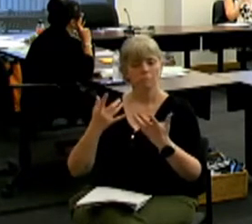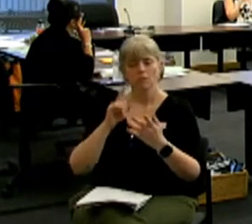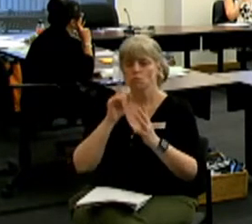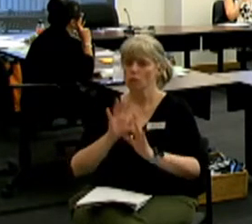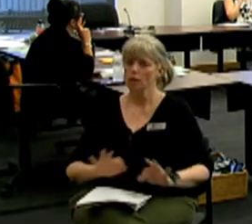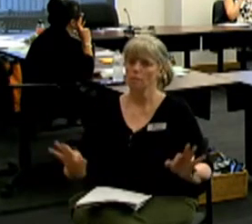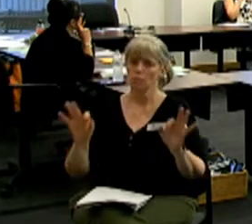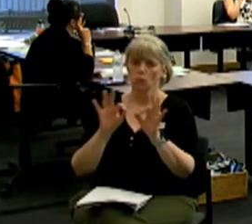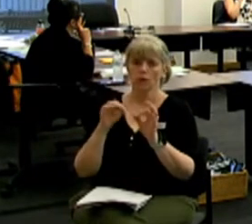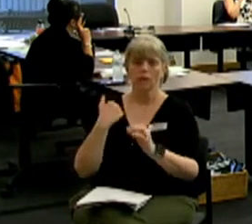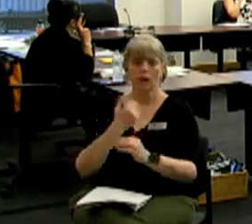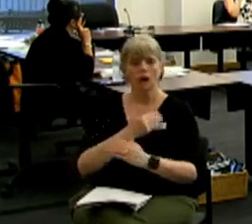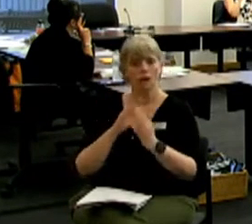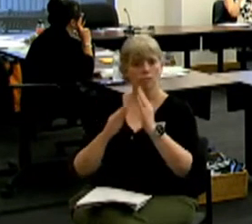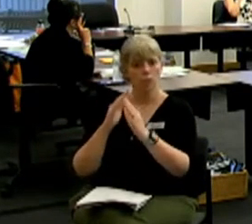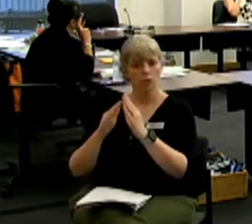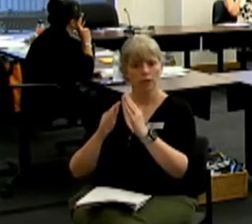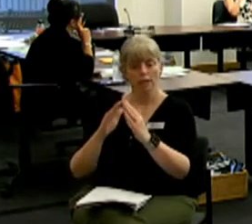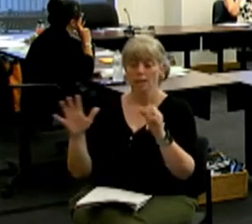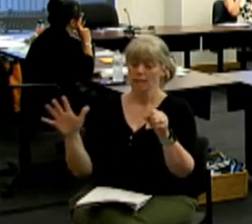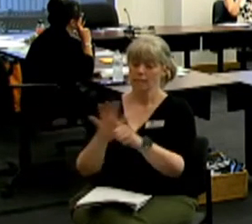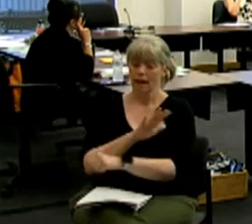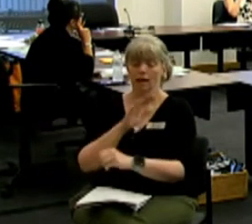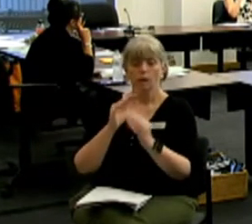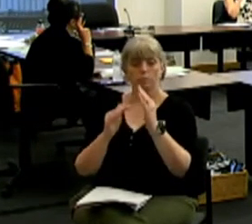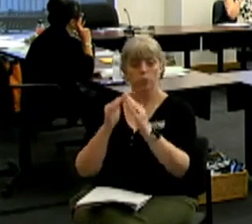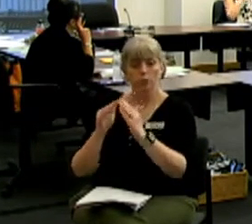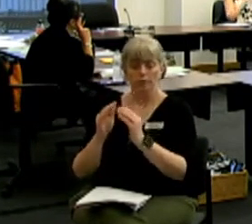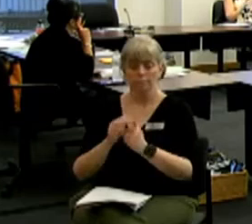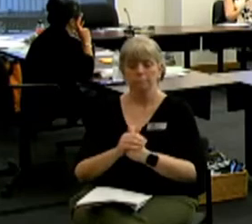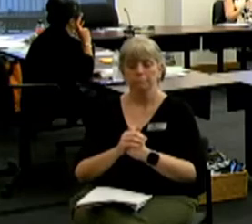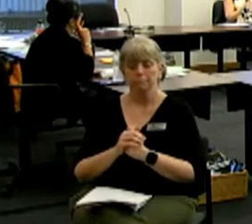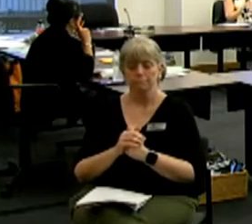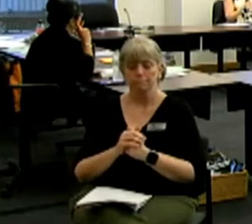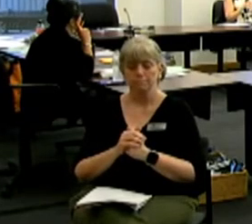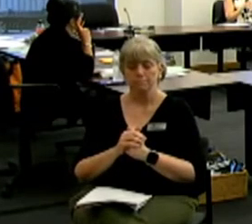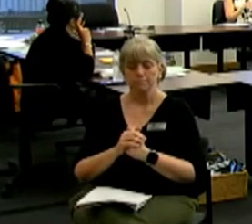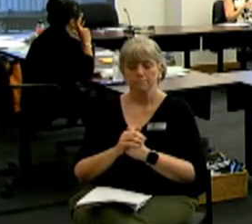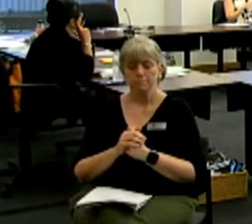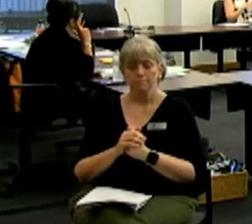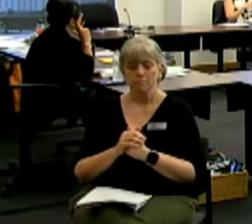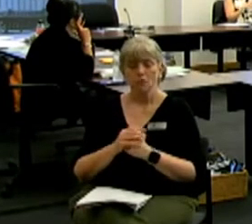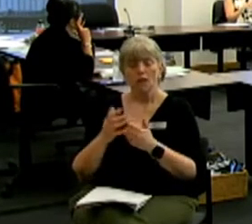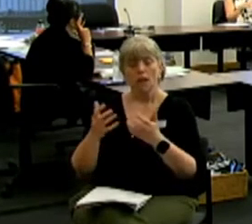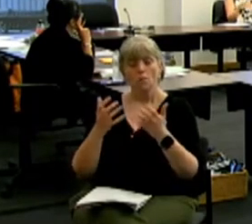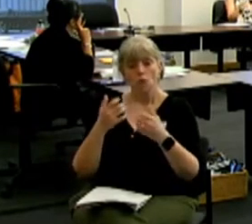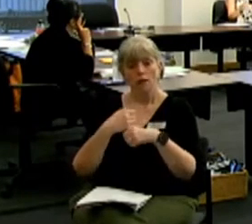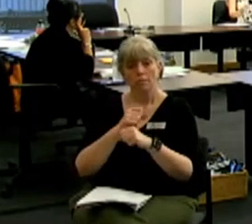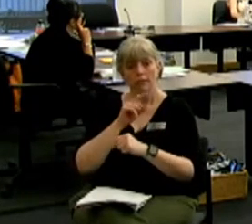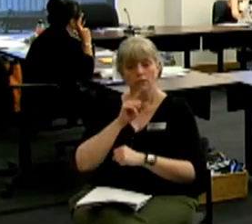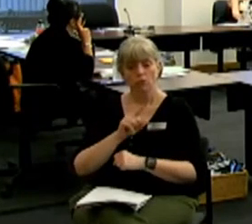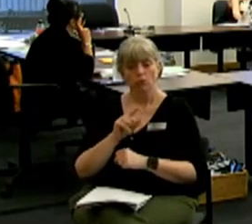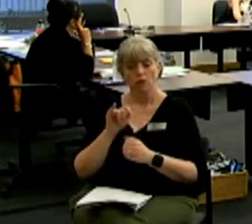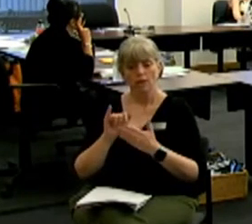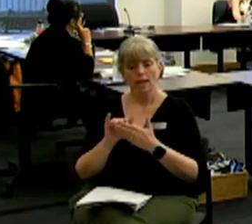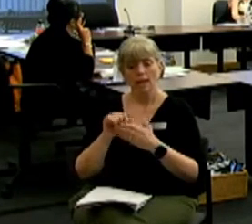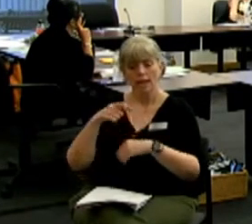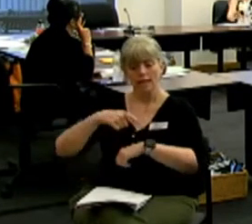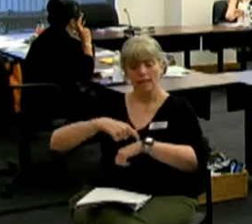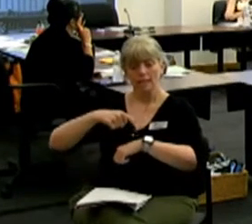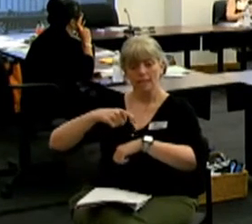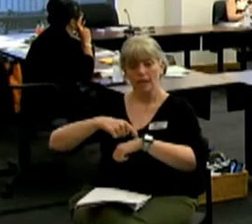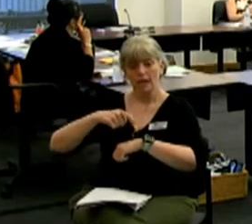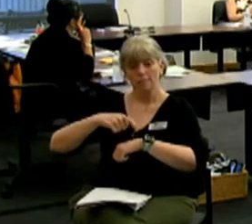incredibly important for us and our community, the entire community. And I also want to make sure that in this